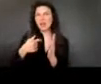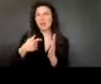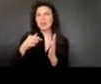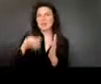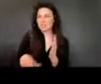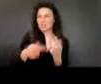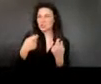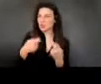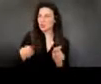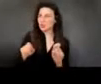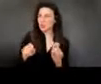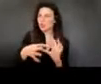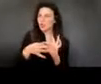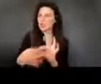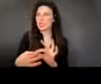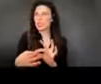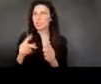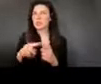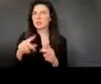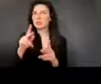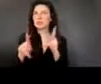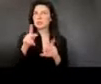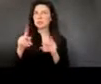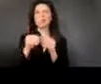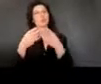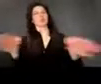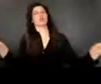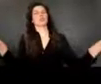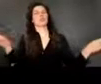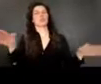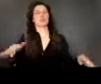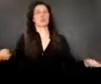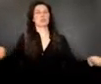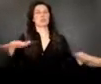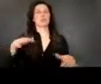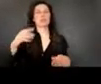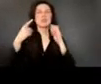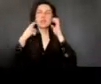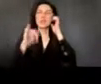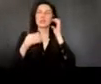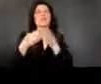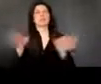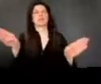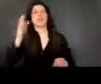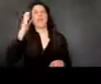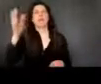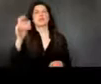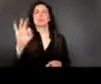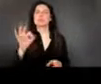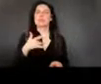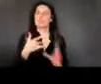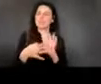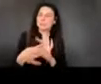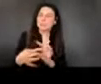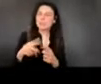sort of contextual boundaries through this idea of this connection to a site or a place or a home,